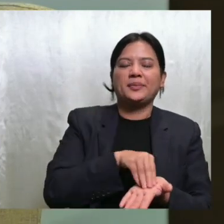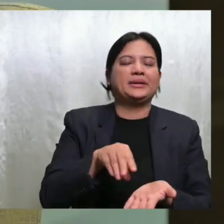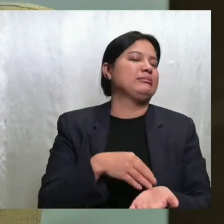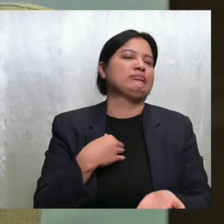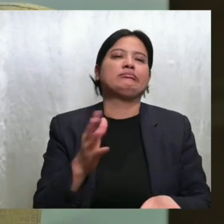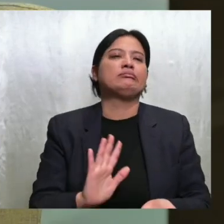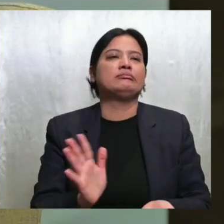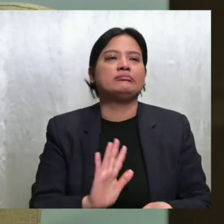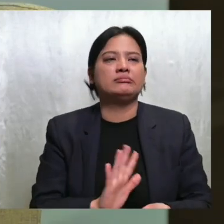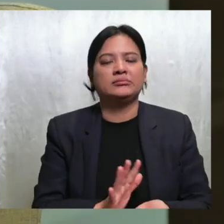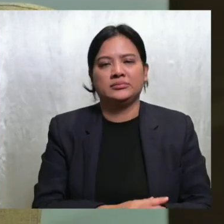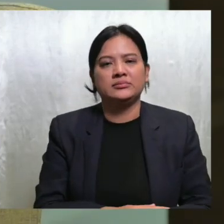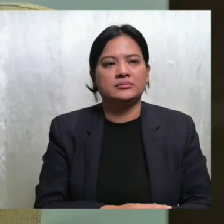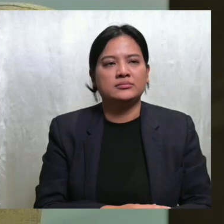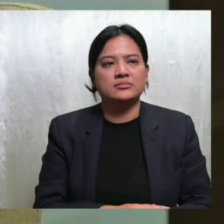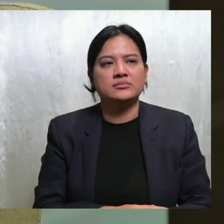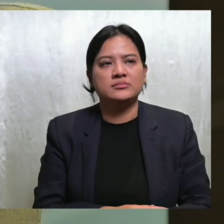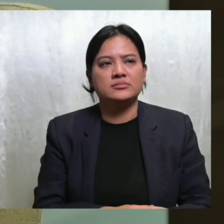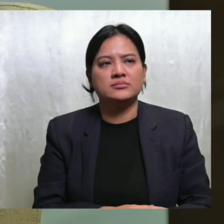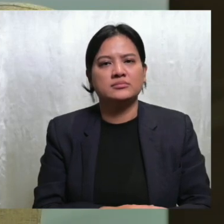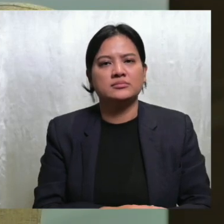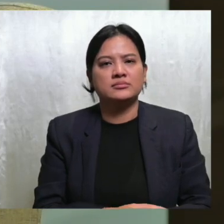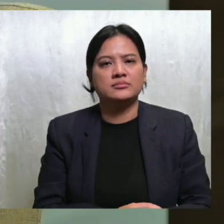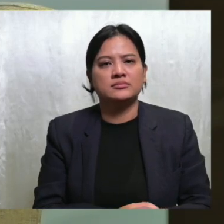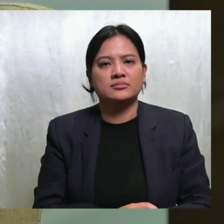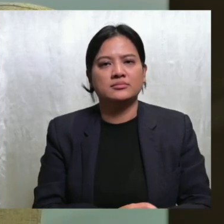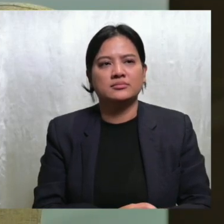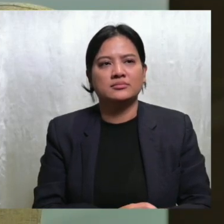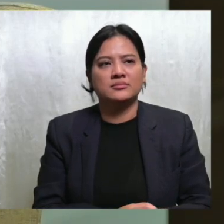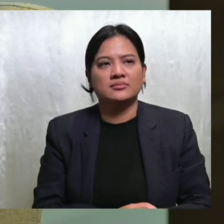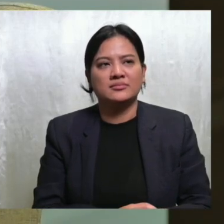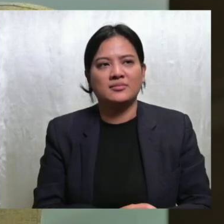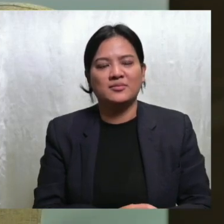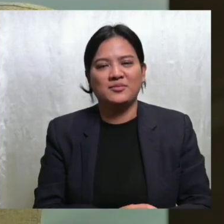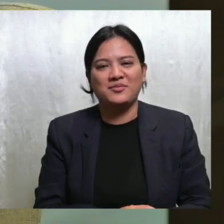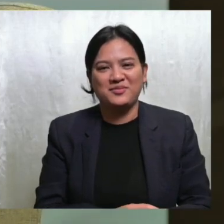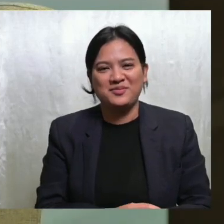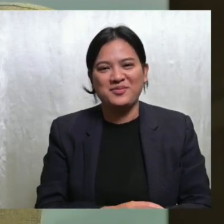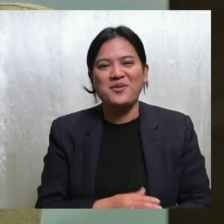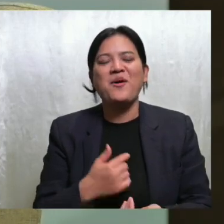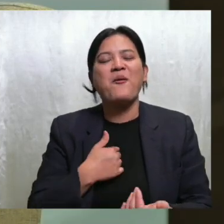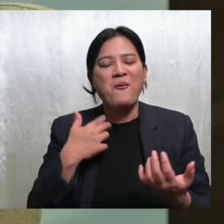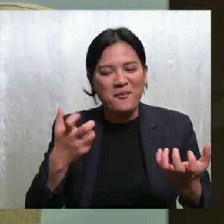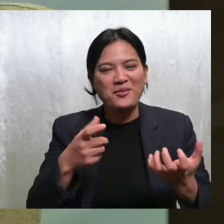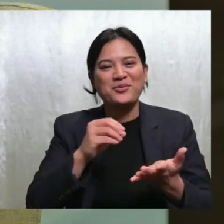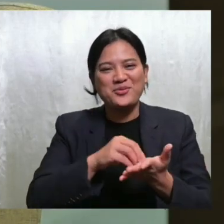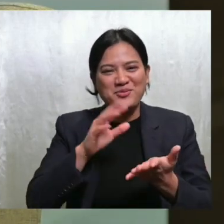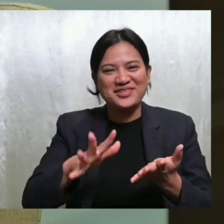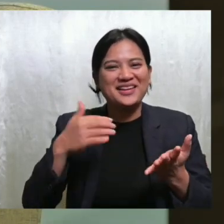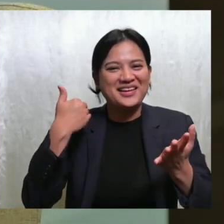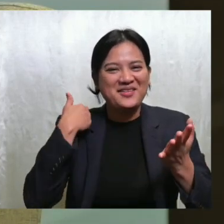and at the same time, I would encourage our faculty not to be afraid of technology, because these are tools that are at our